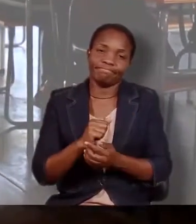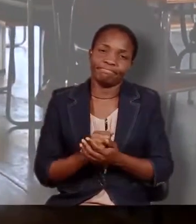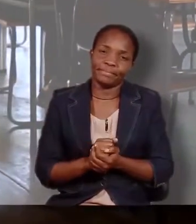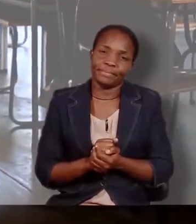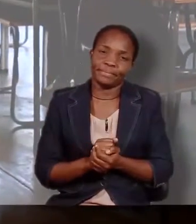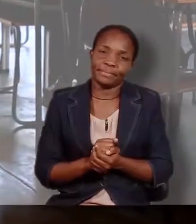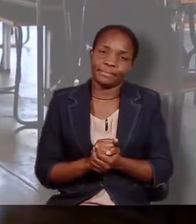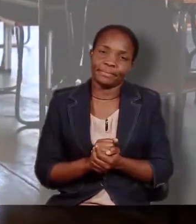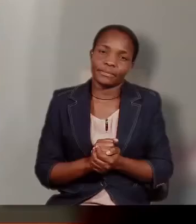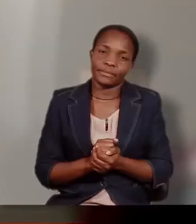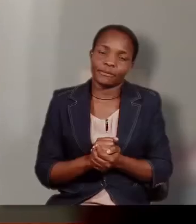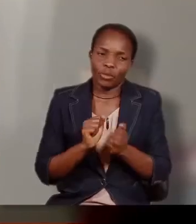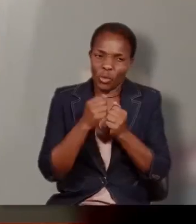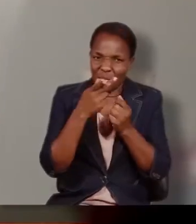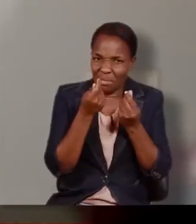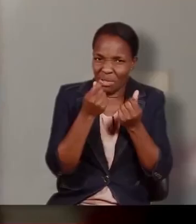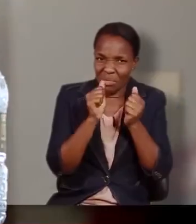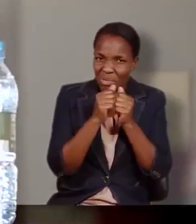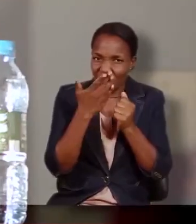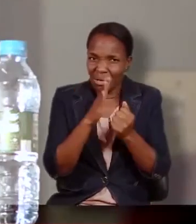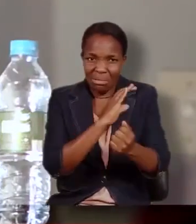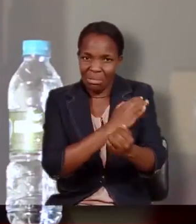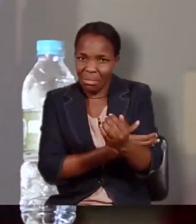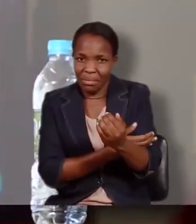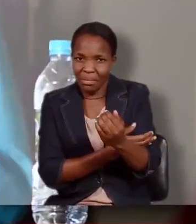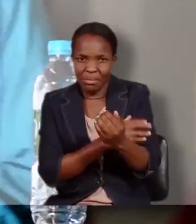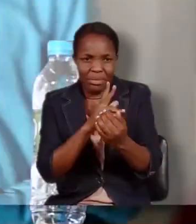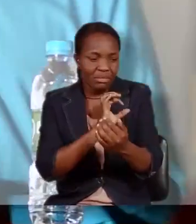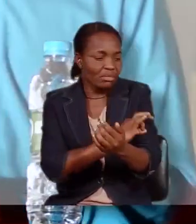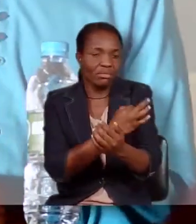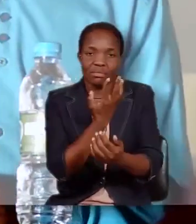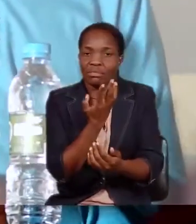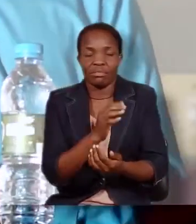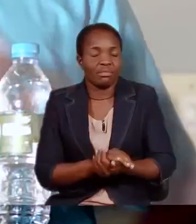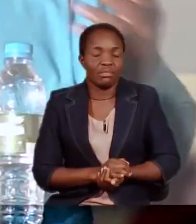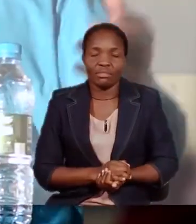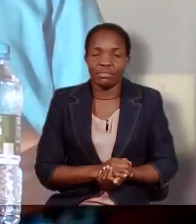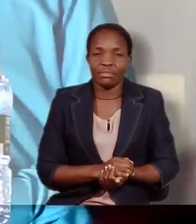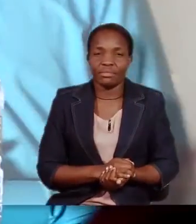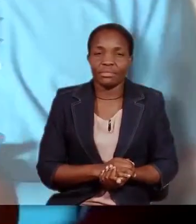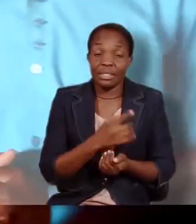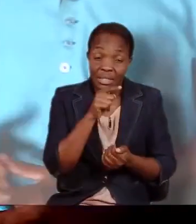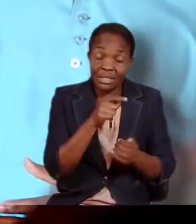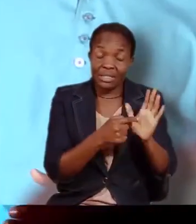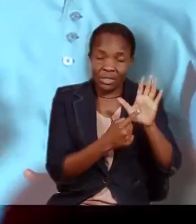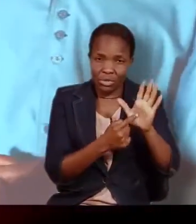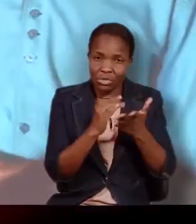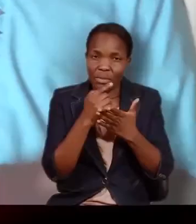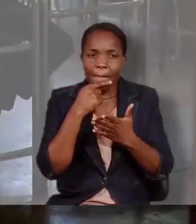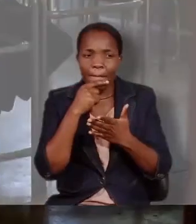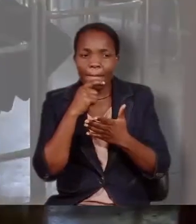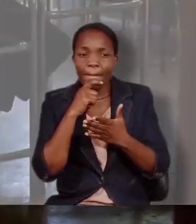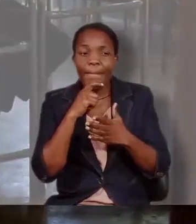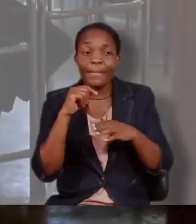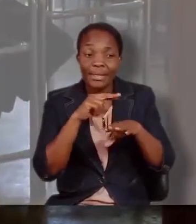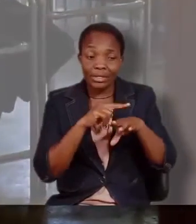without money and some authority, people are powerless. And it is a technique that some men use to make their